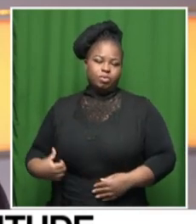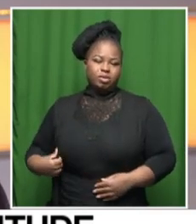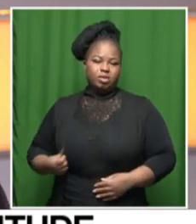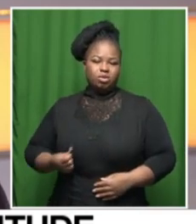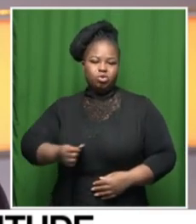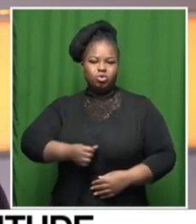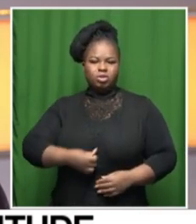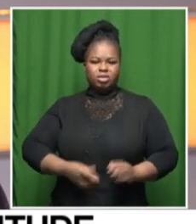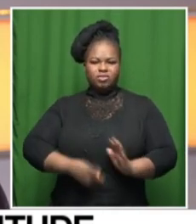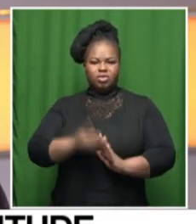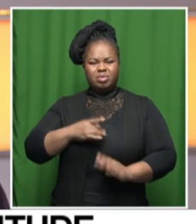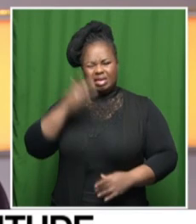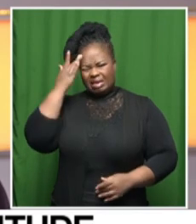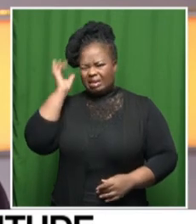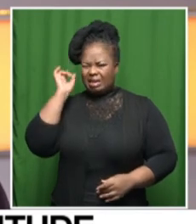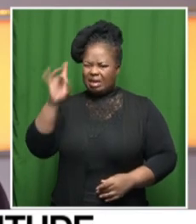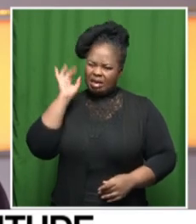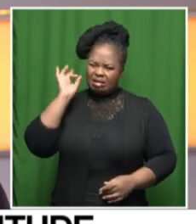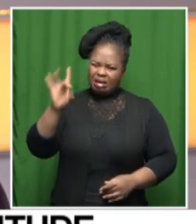developing things like headaches,